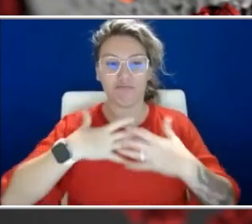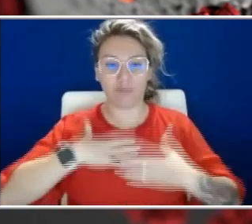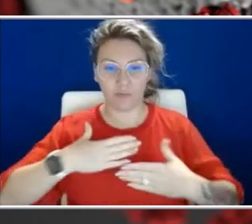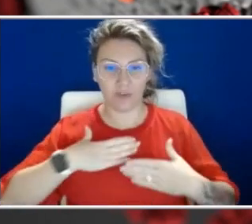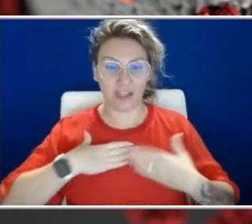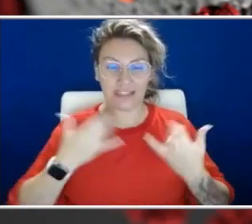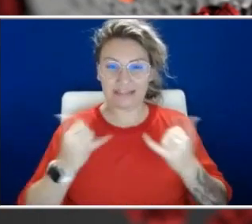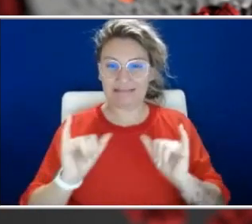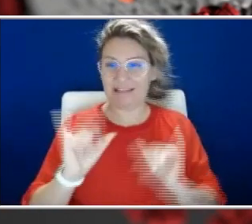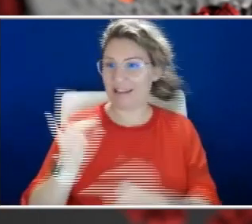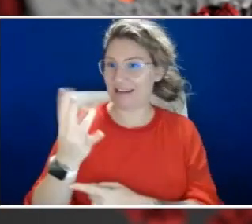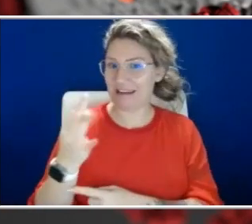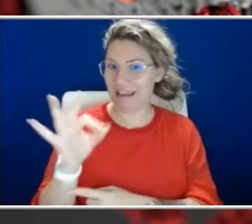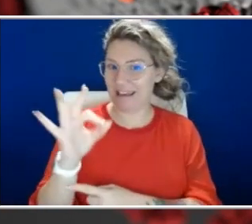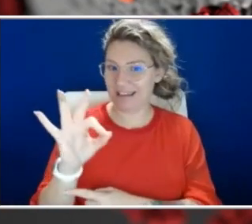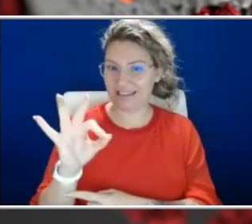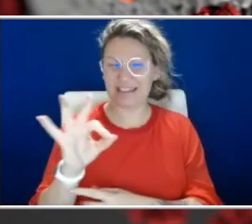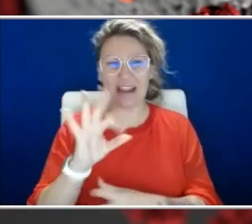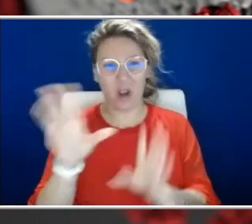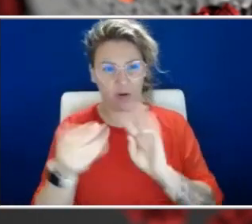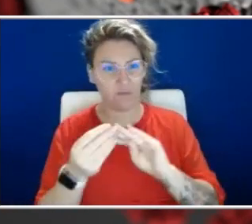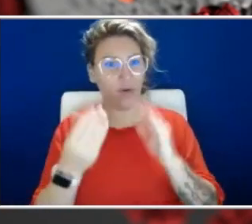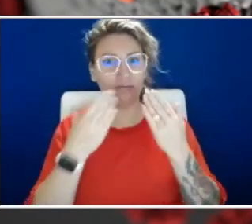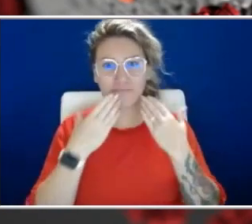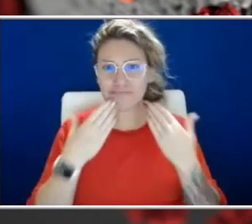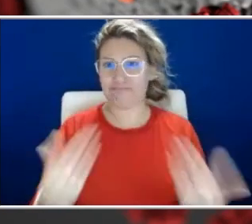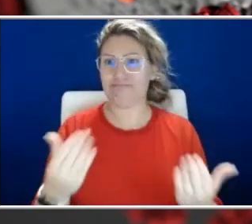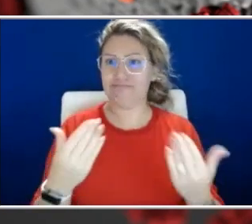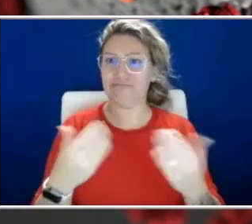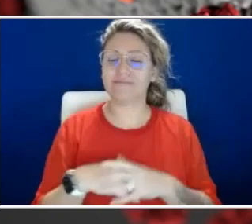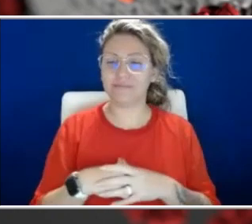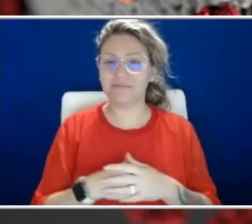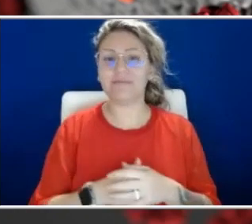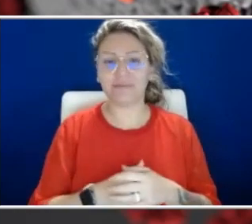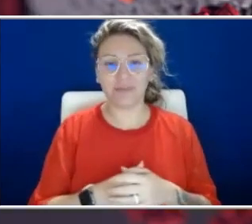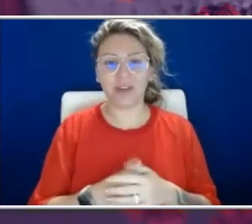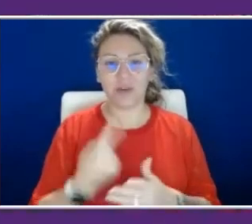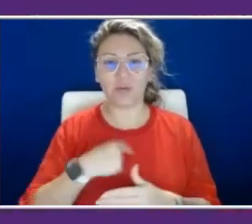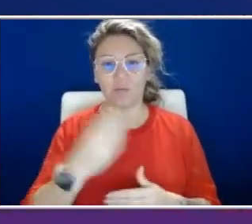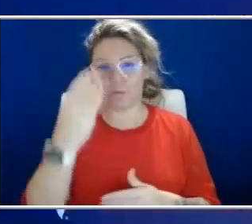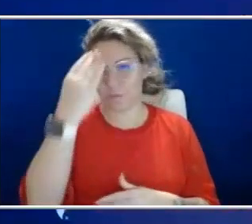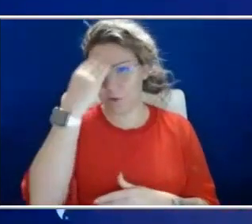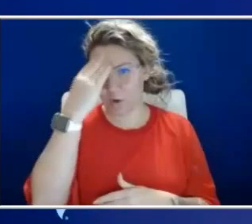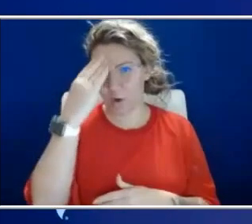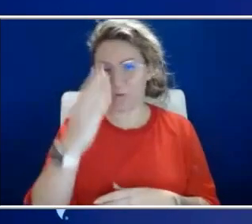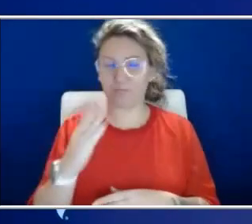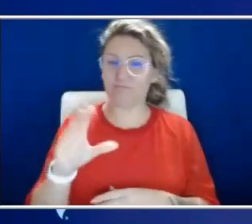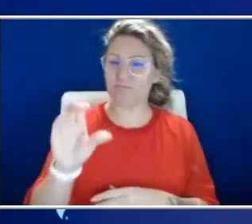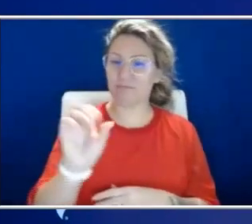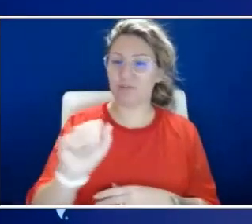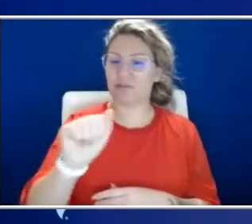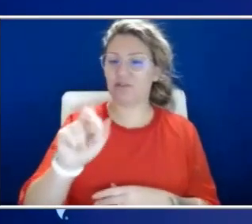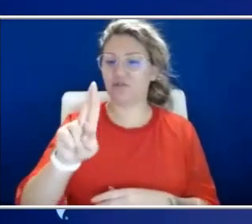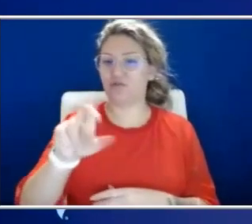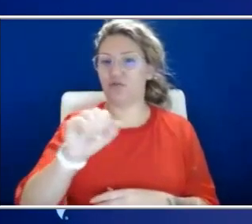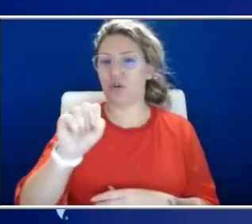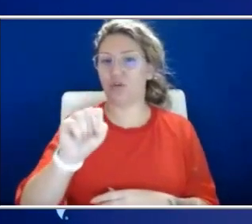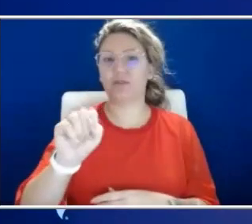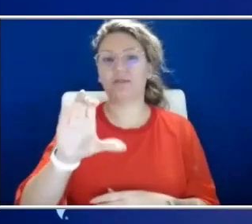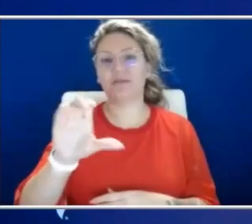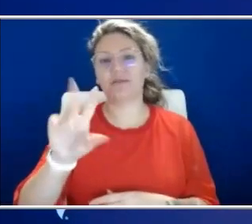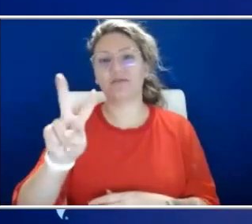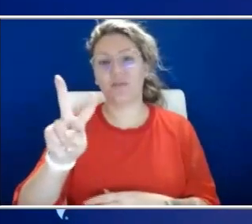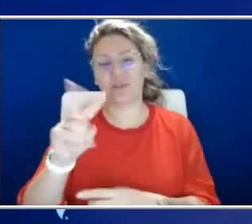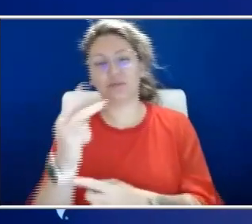as well. So overall, I think it's doing well. We know that SARS-CoV-2 circulation in the community is still fairly high, but it